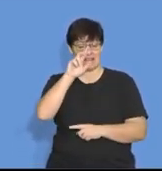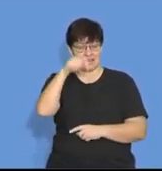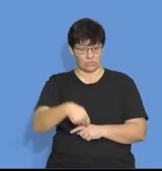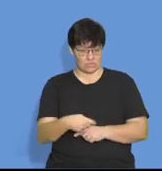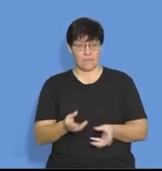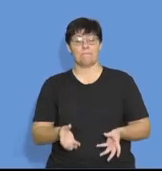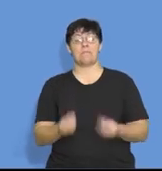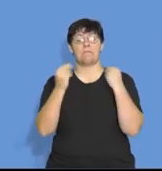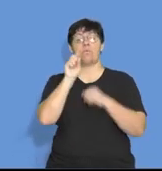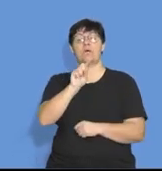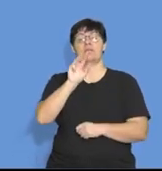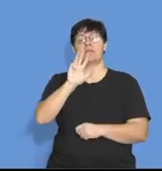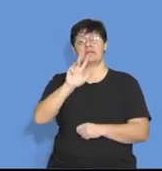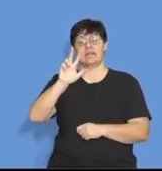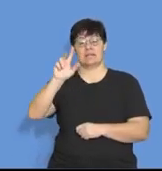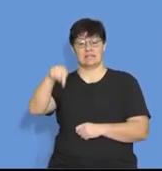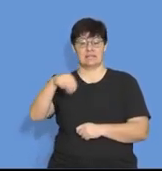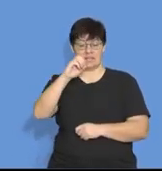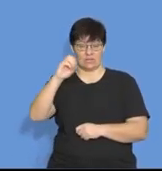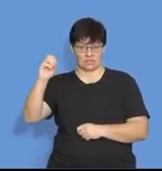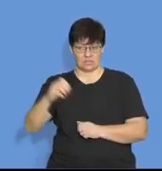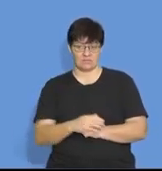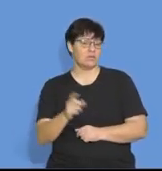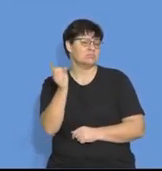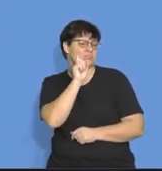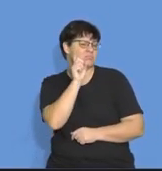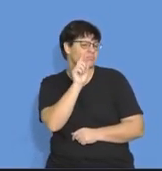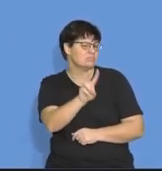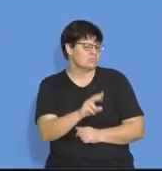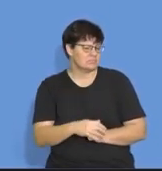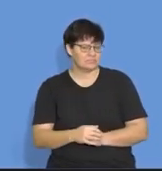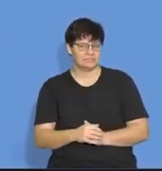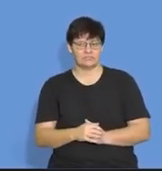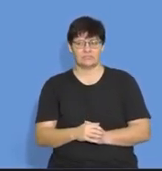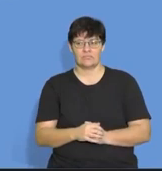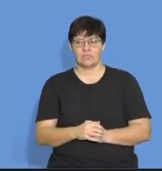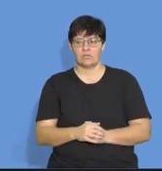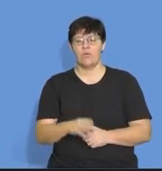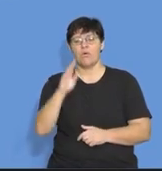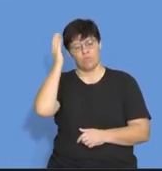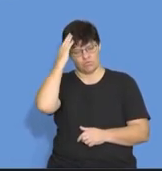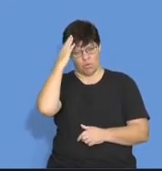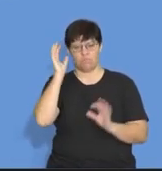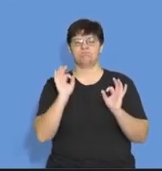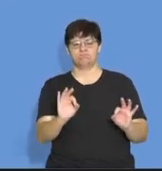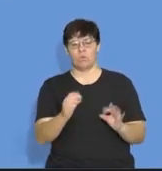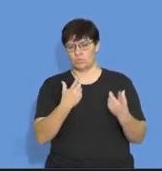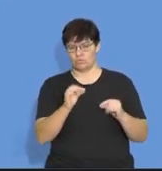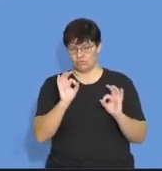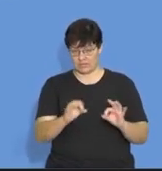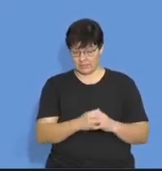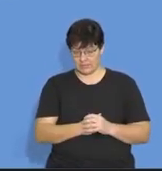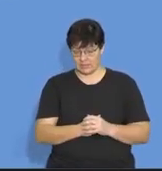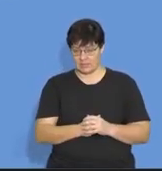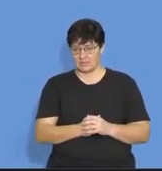me 198,000. Let's check that on the calculator so we know absolutely, we know what we are doing is correct. So